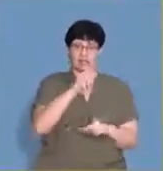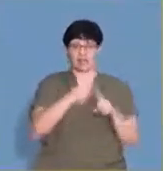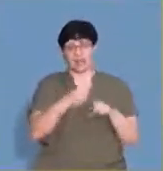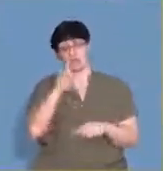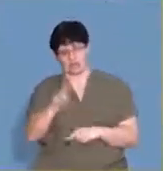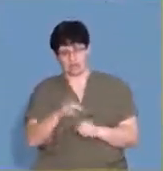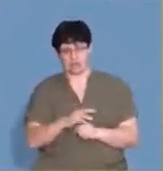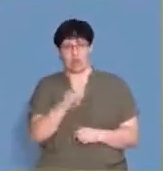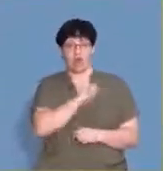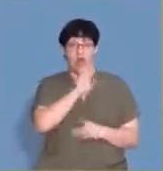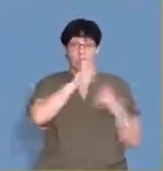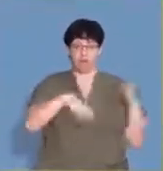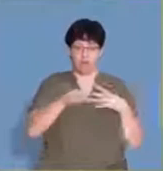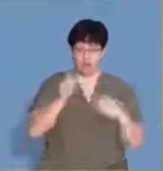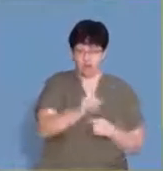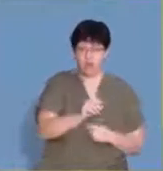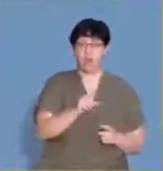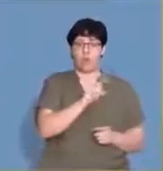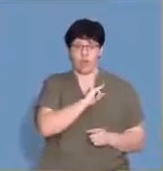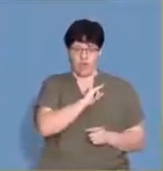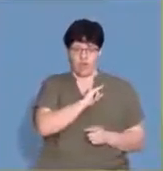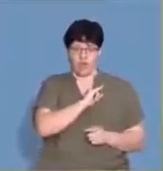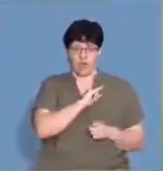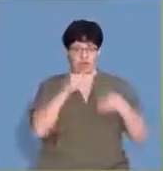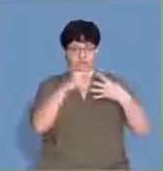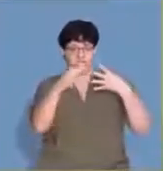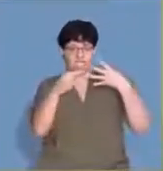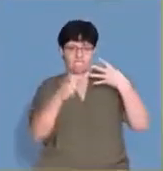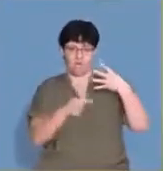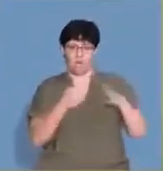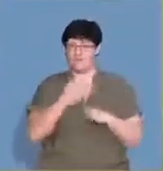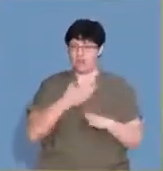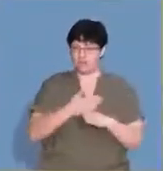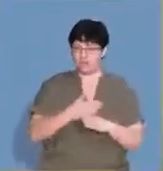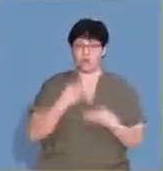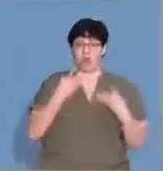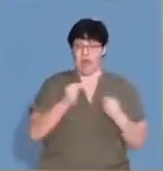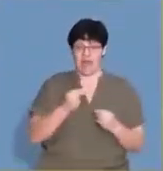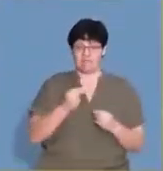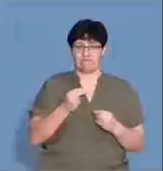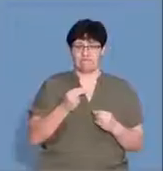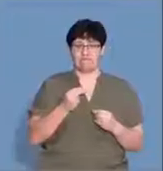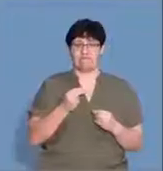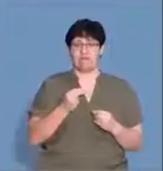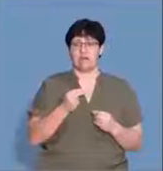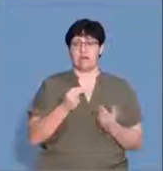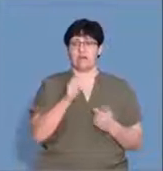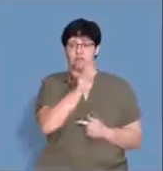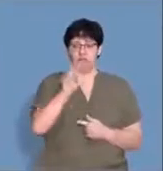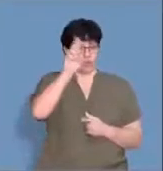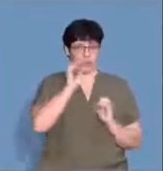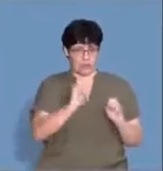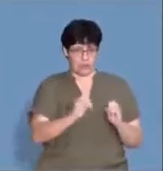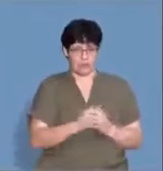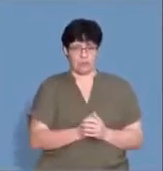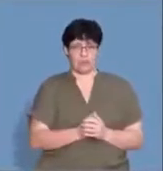And the reason we put that formula in is because, again, four-function calculator does not have the squared button. I'm going to show you